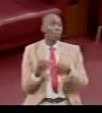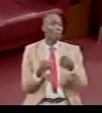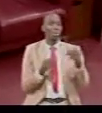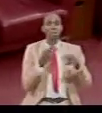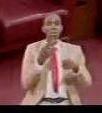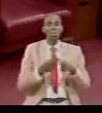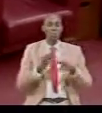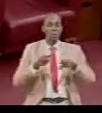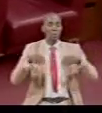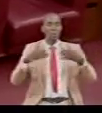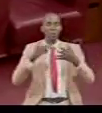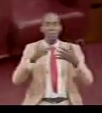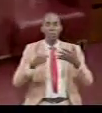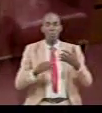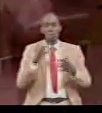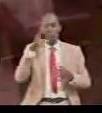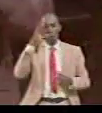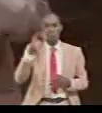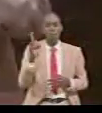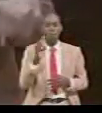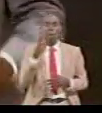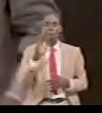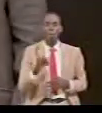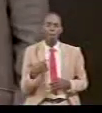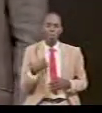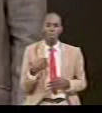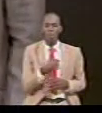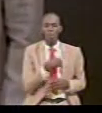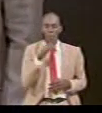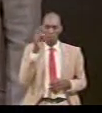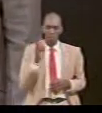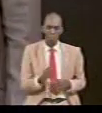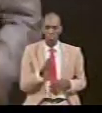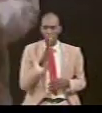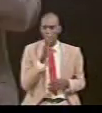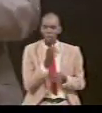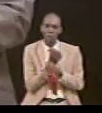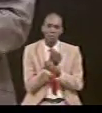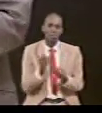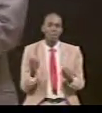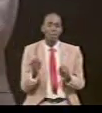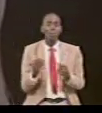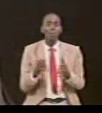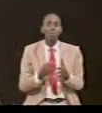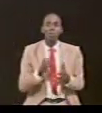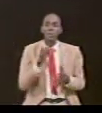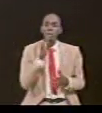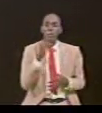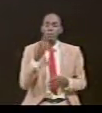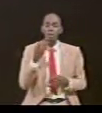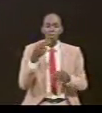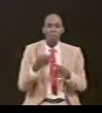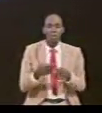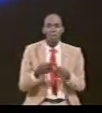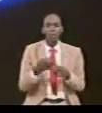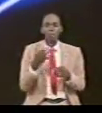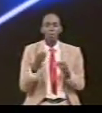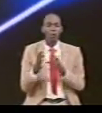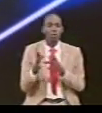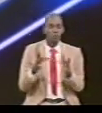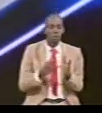among men whereby we must be saved. In the name of Jesus, in